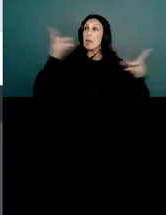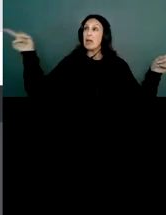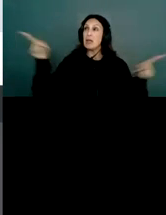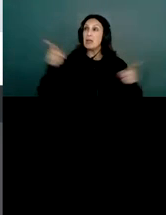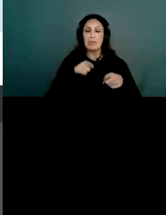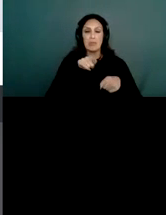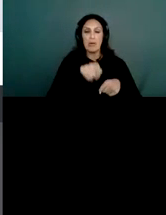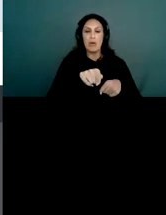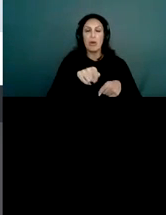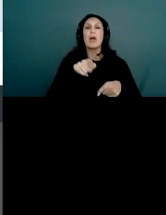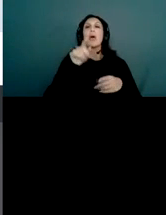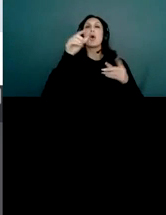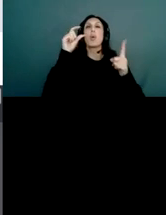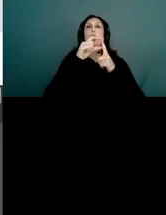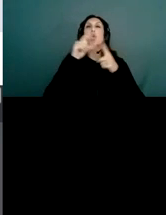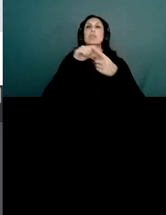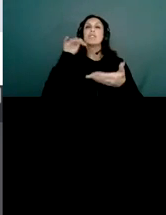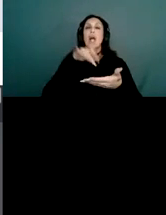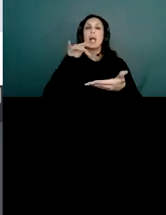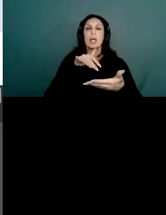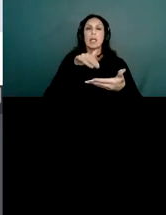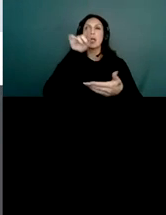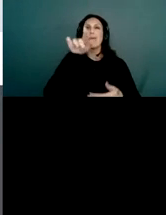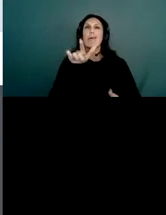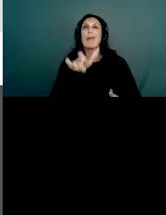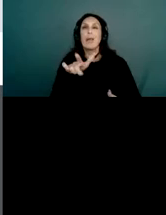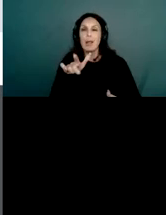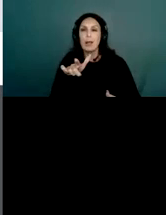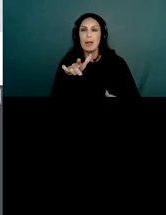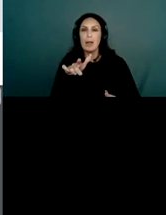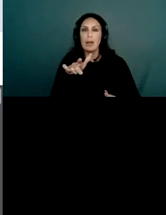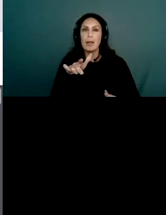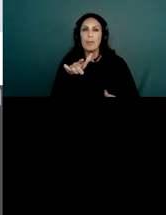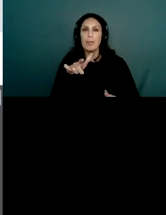anchor chart, and it has, this one is 78